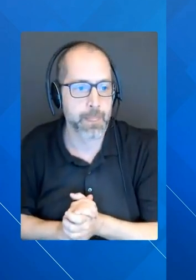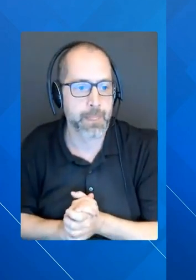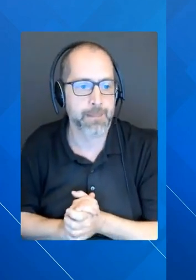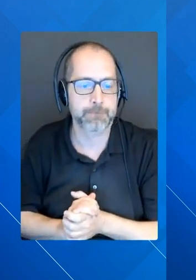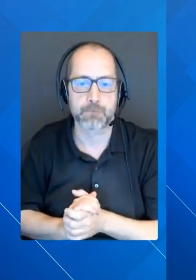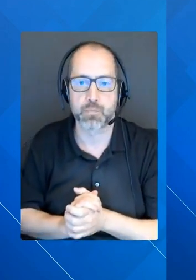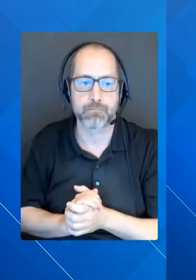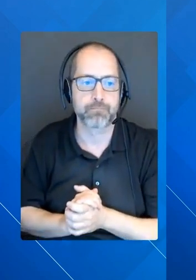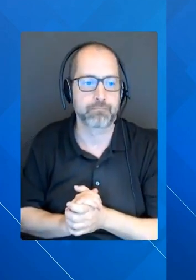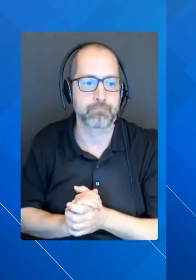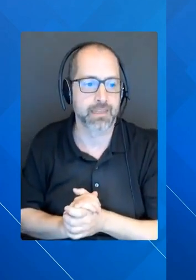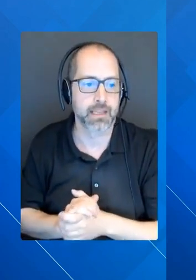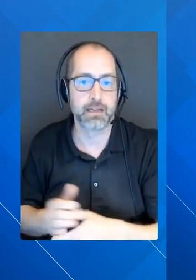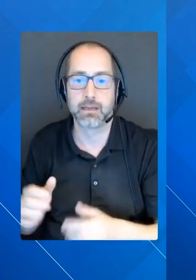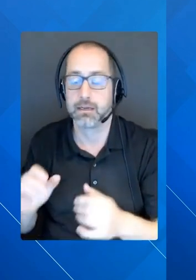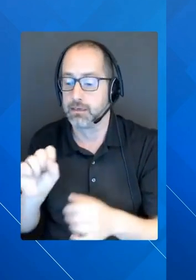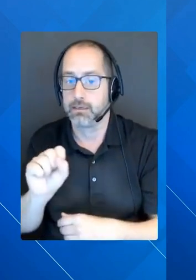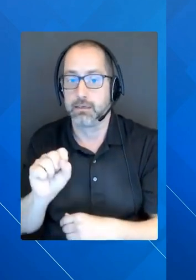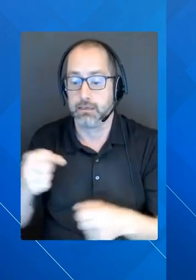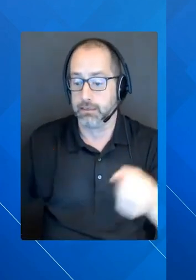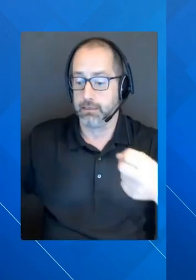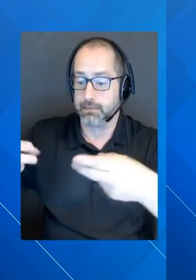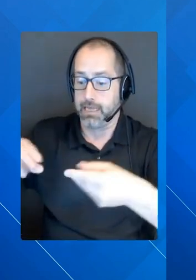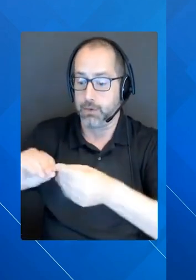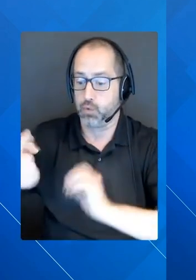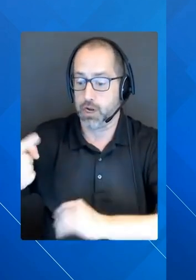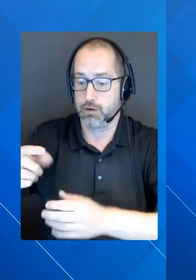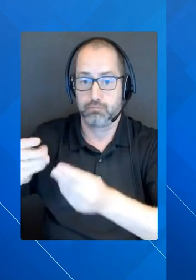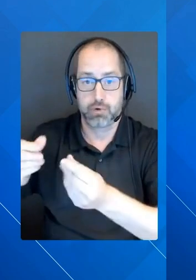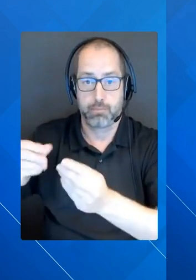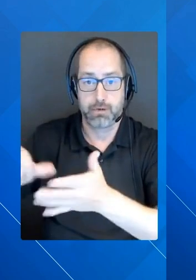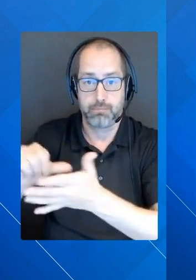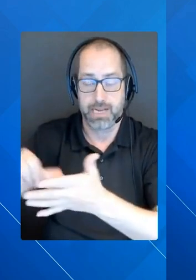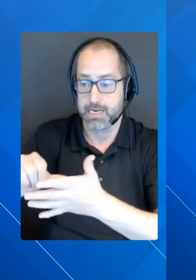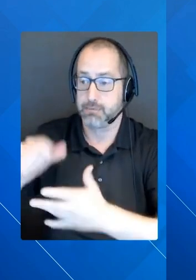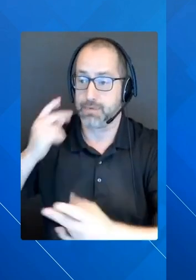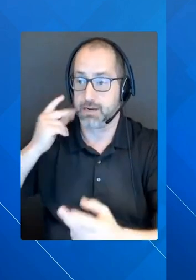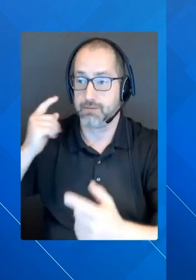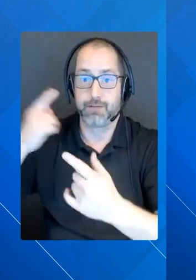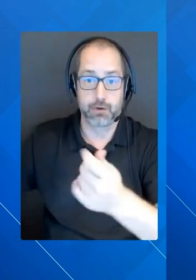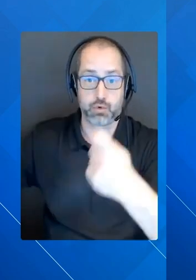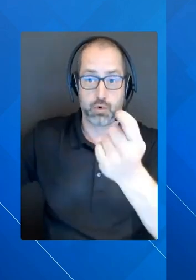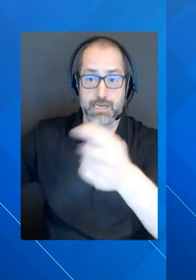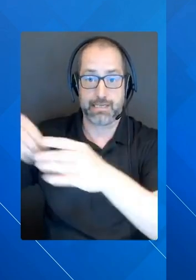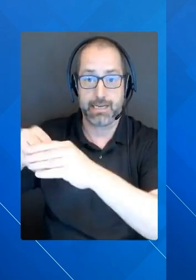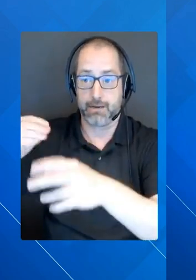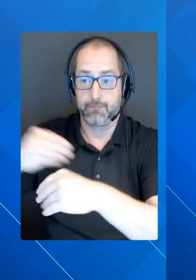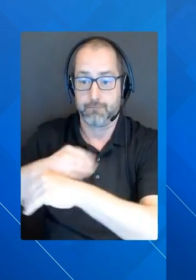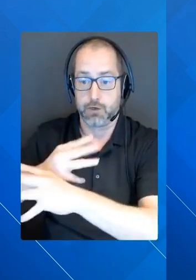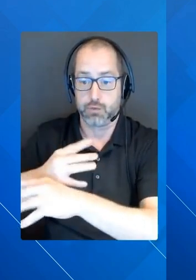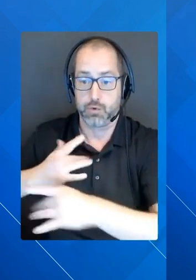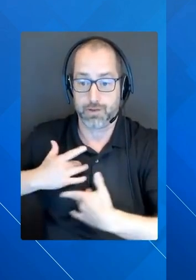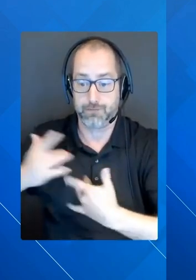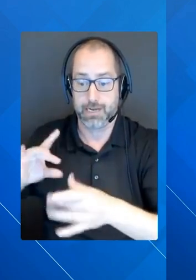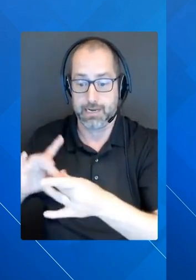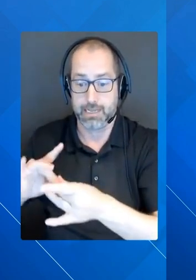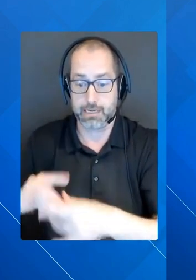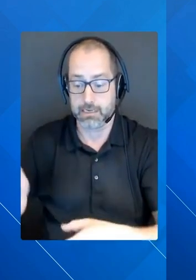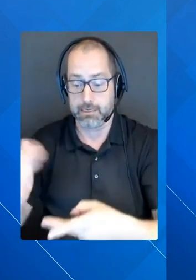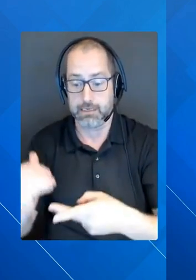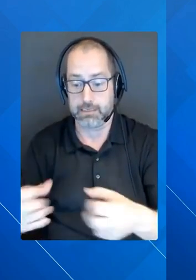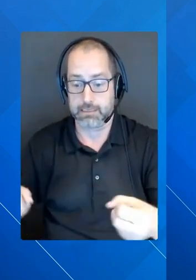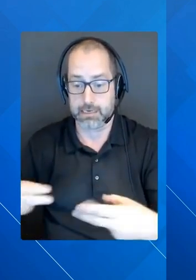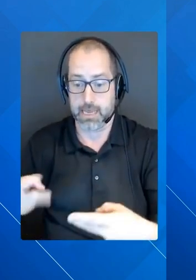Main landmark. Slide 1 property page be victorious in virtual event link. Slide 2 property page